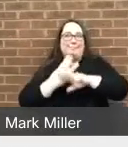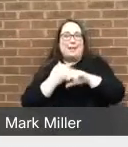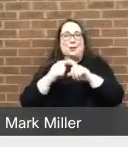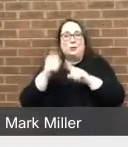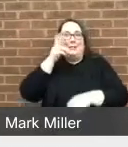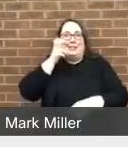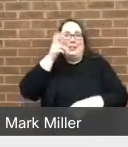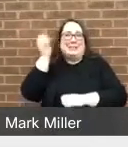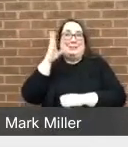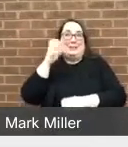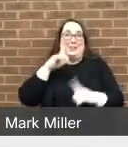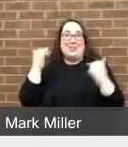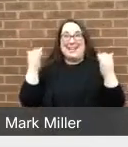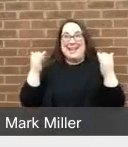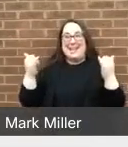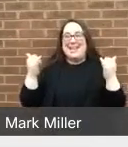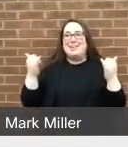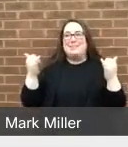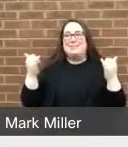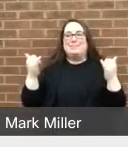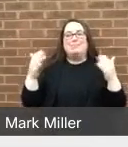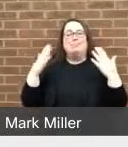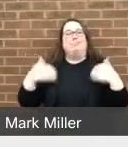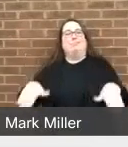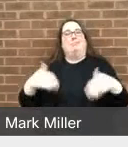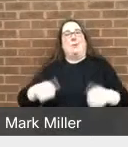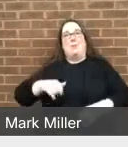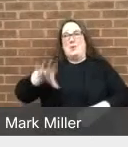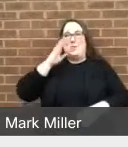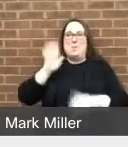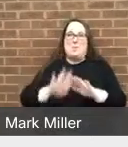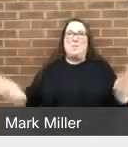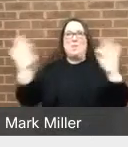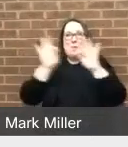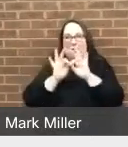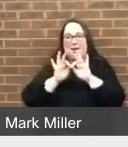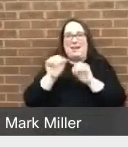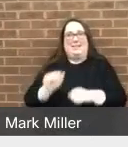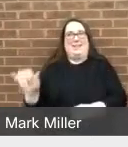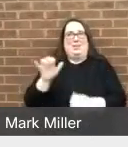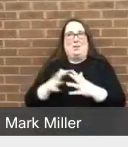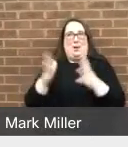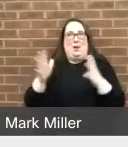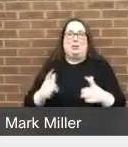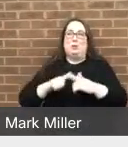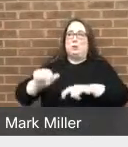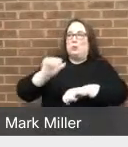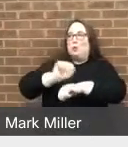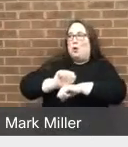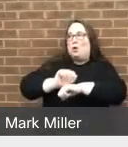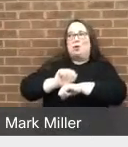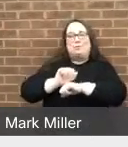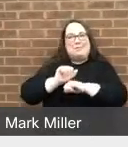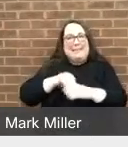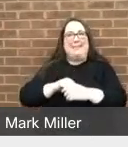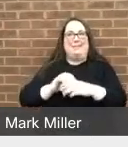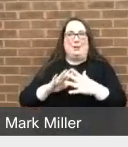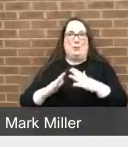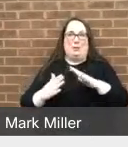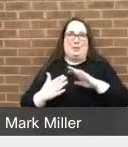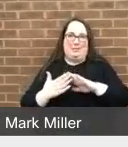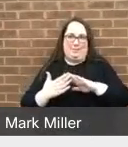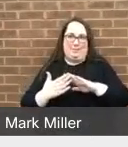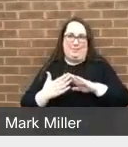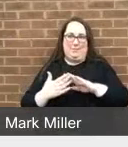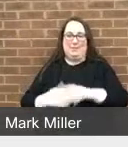today. We know how important it is as Asian Americans to work in our communities. As a